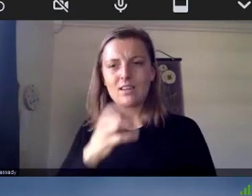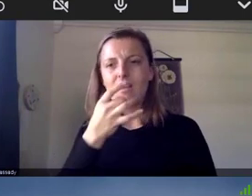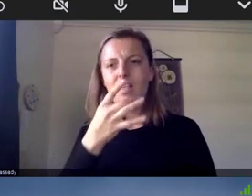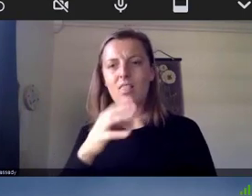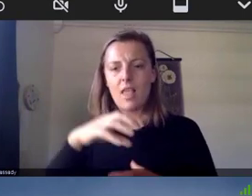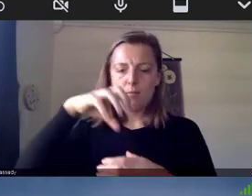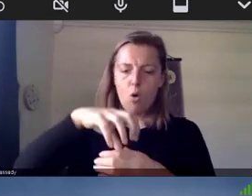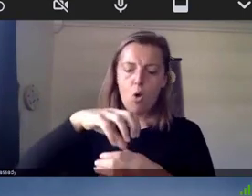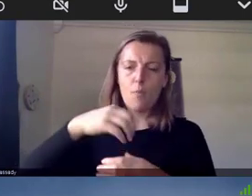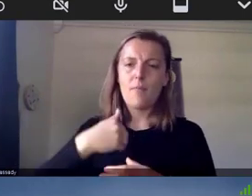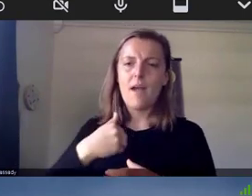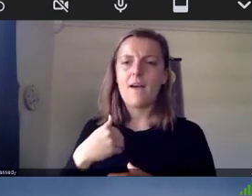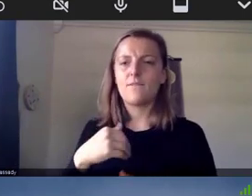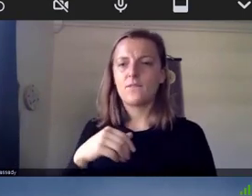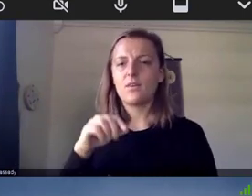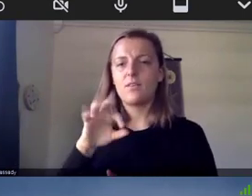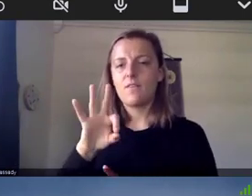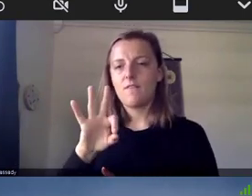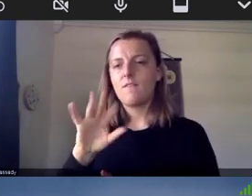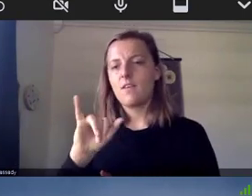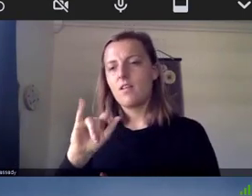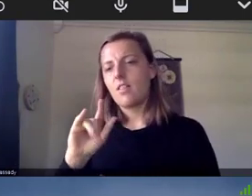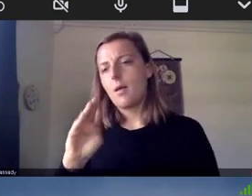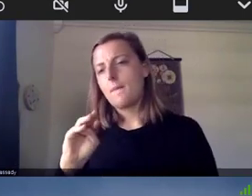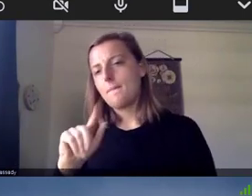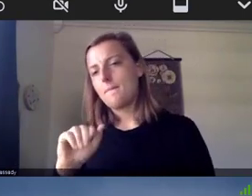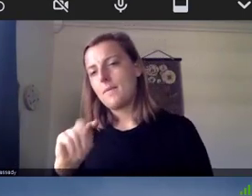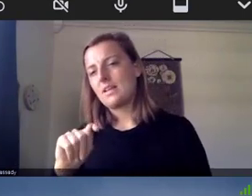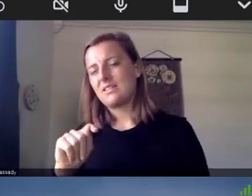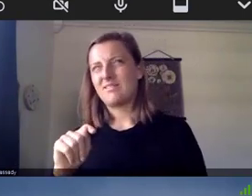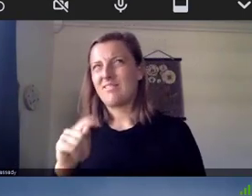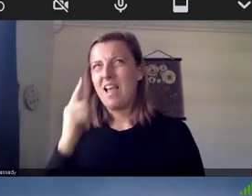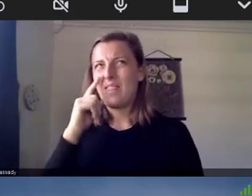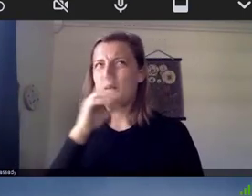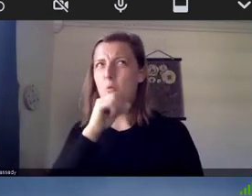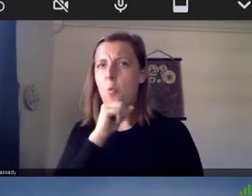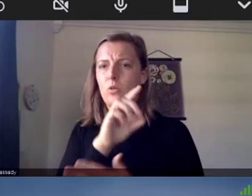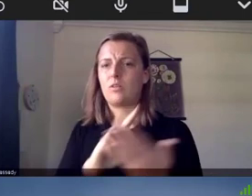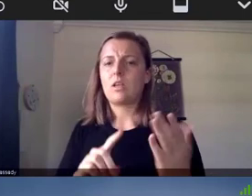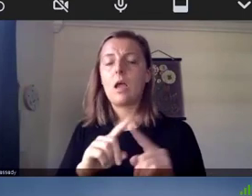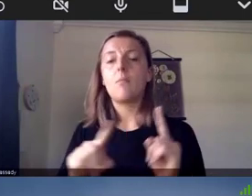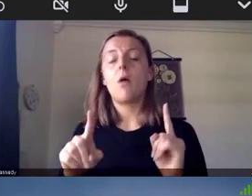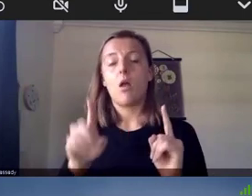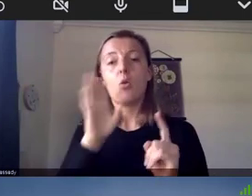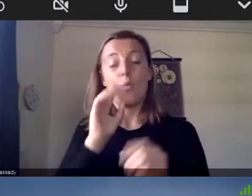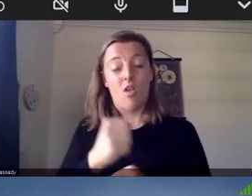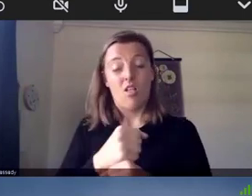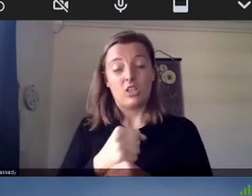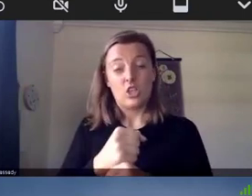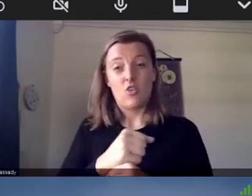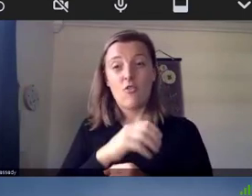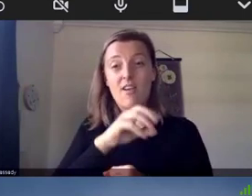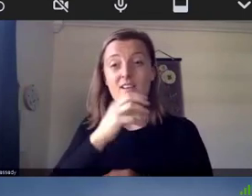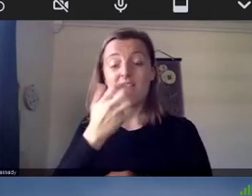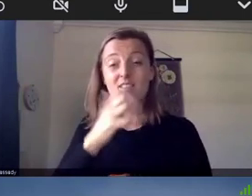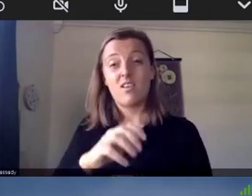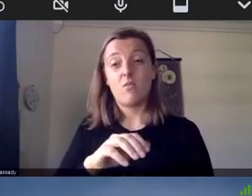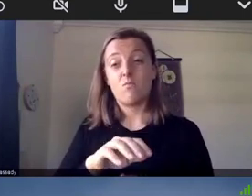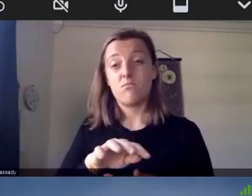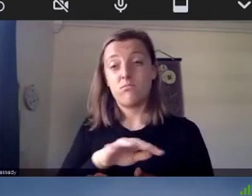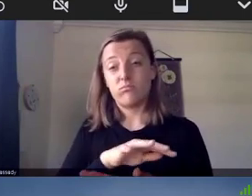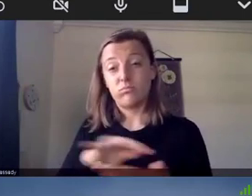anymore, but it's generating heat as the current passes through it. It's also generating light, right? And